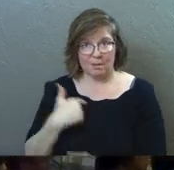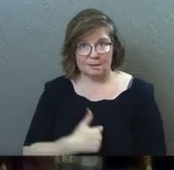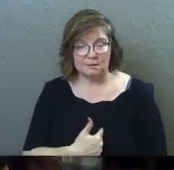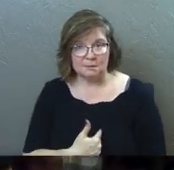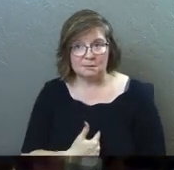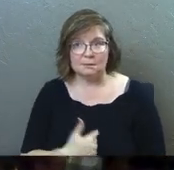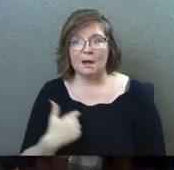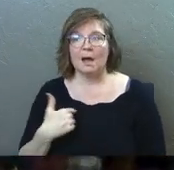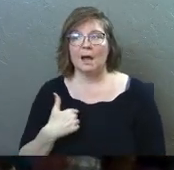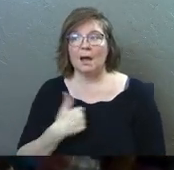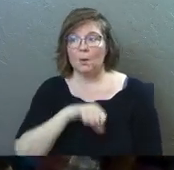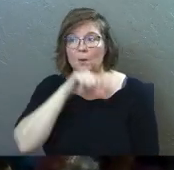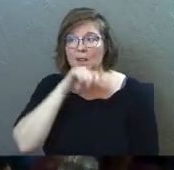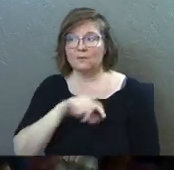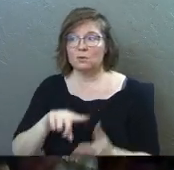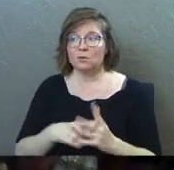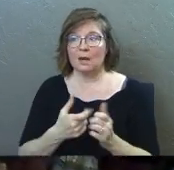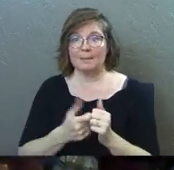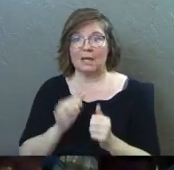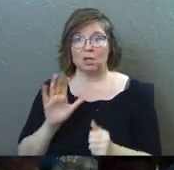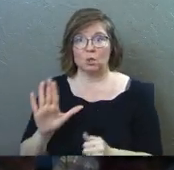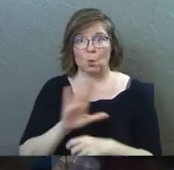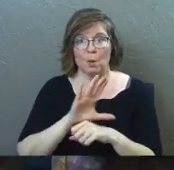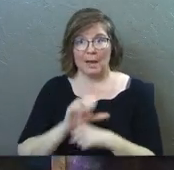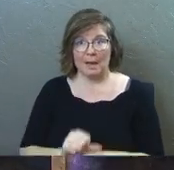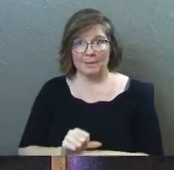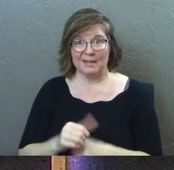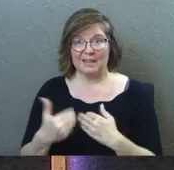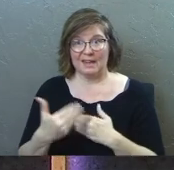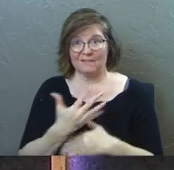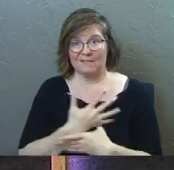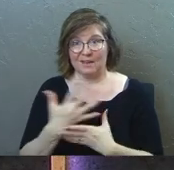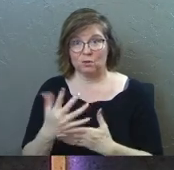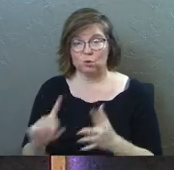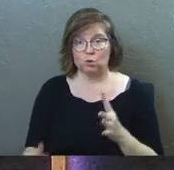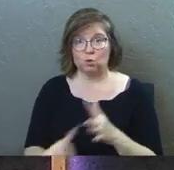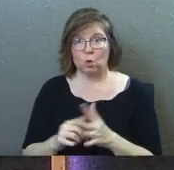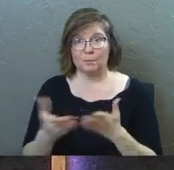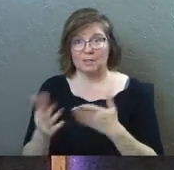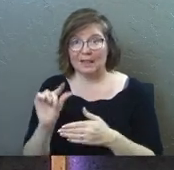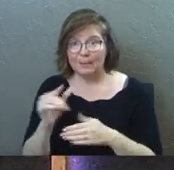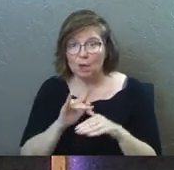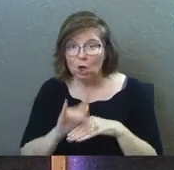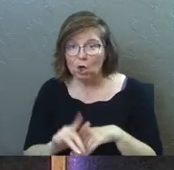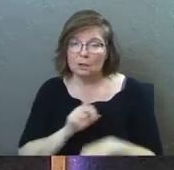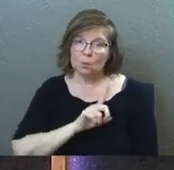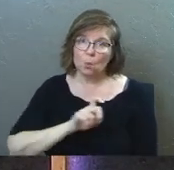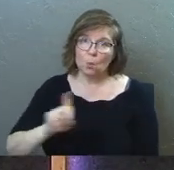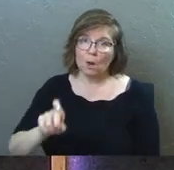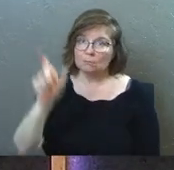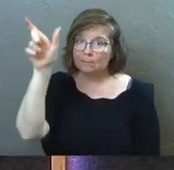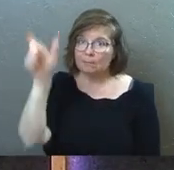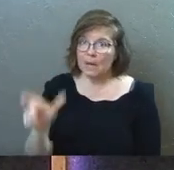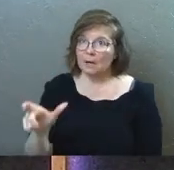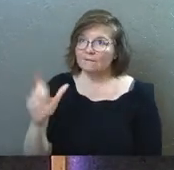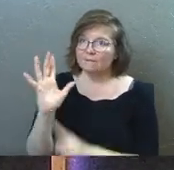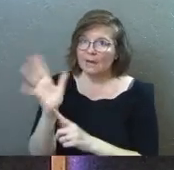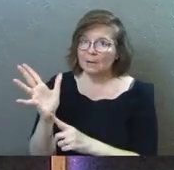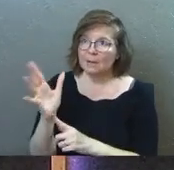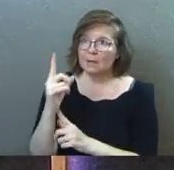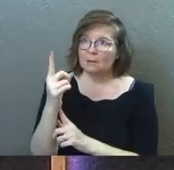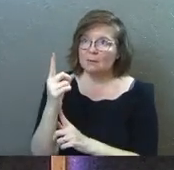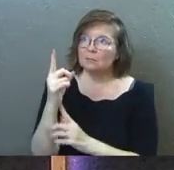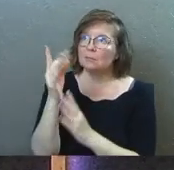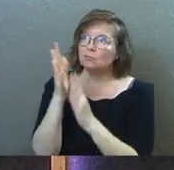us. I would love it if you started making it your habit across the next 5 weeks to show up for service early, walk over there for 5 minutes, and